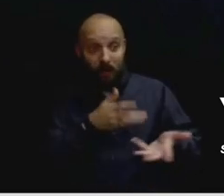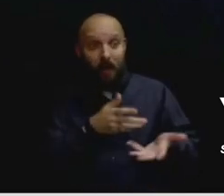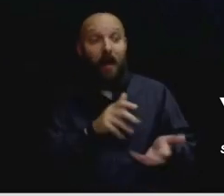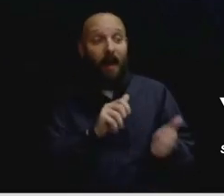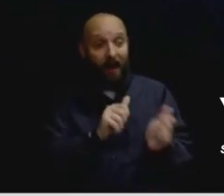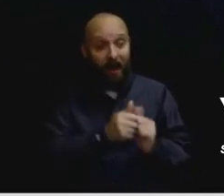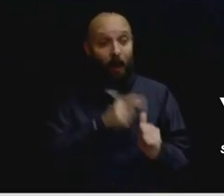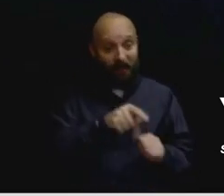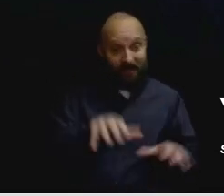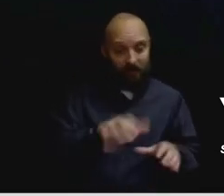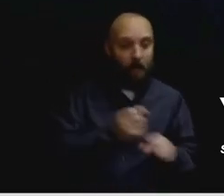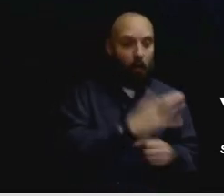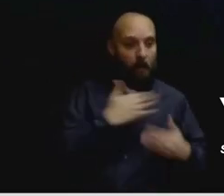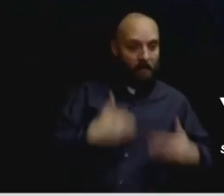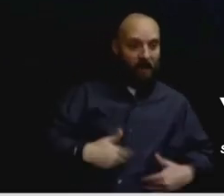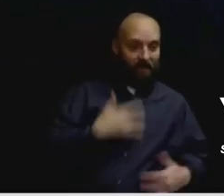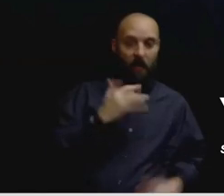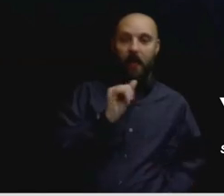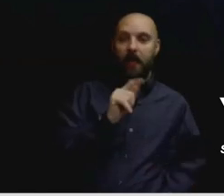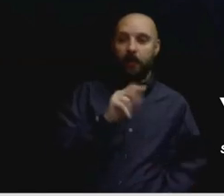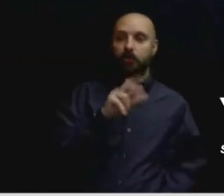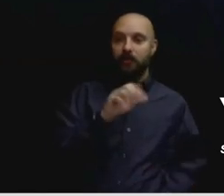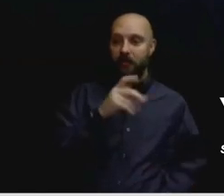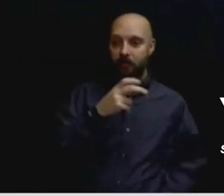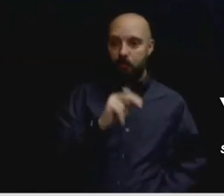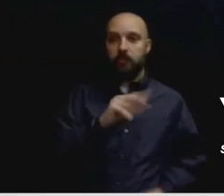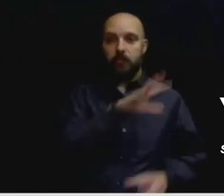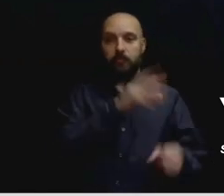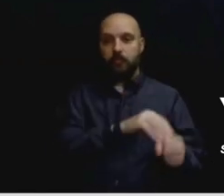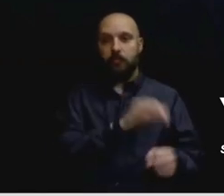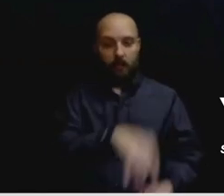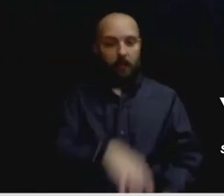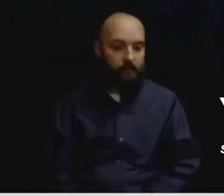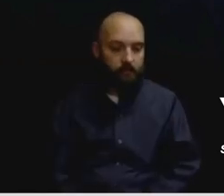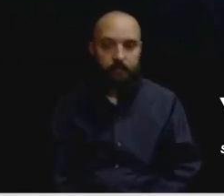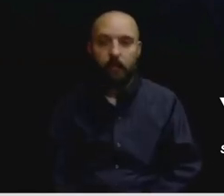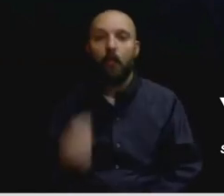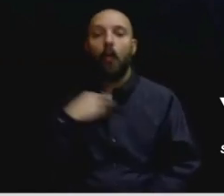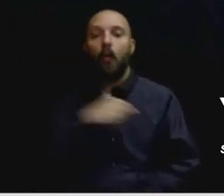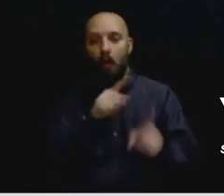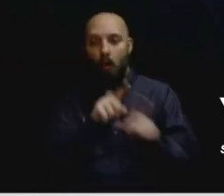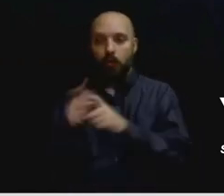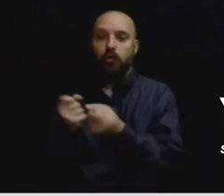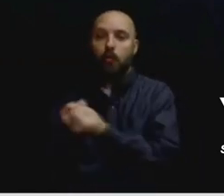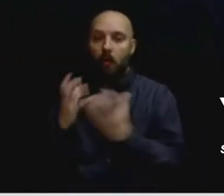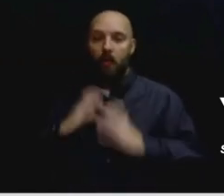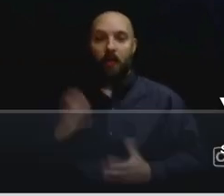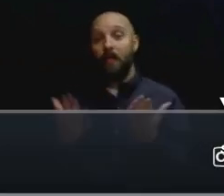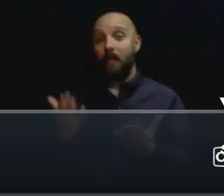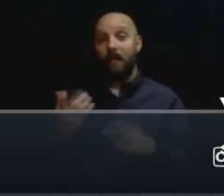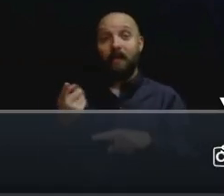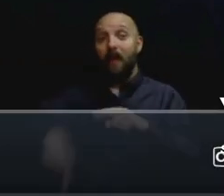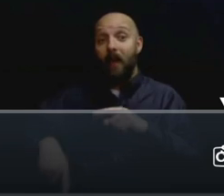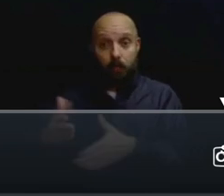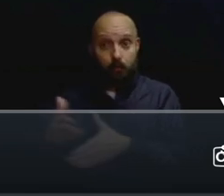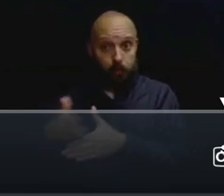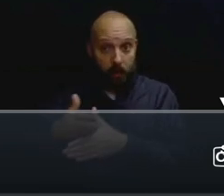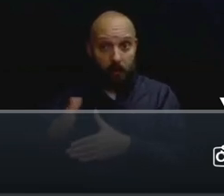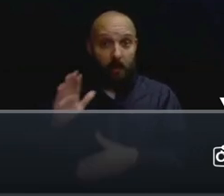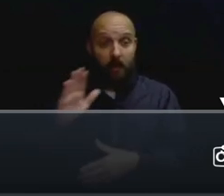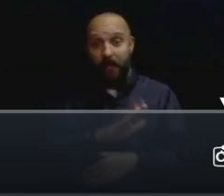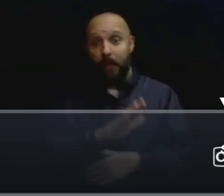feel, interoception is definitely at play there. We also support clients that might not be able to share their